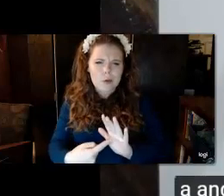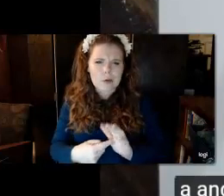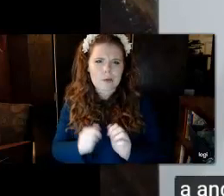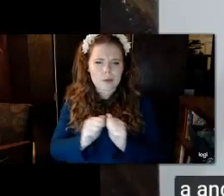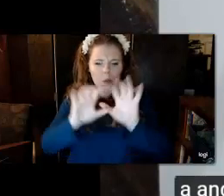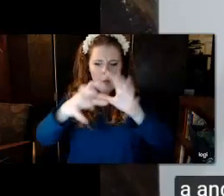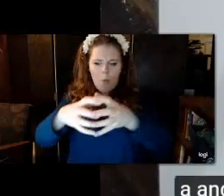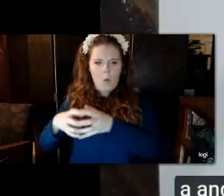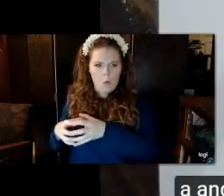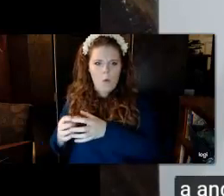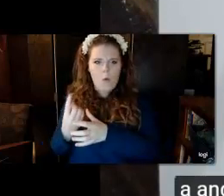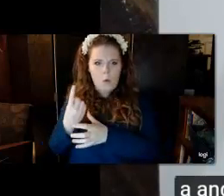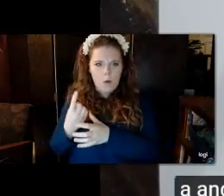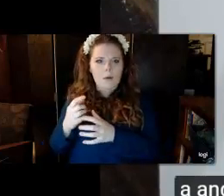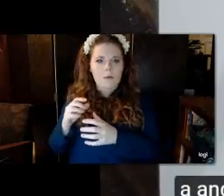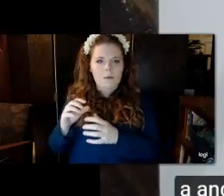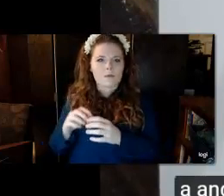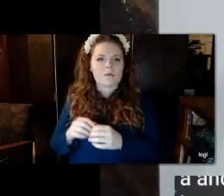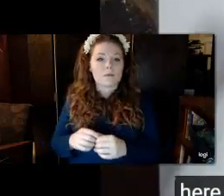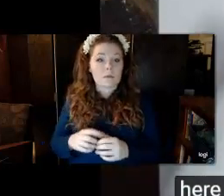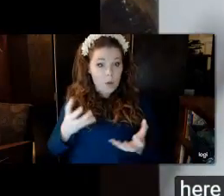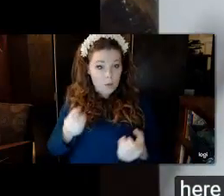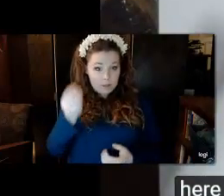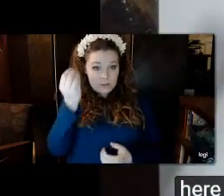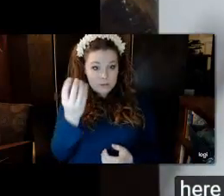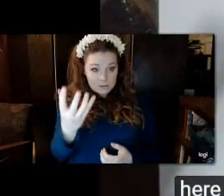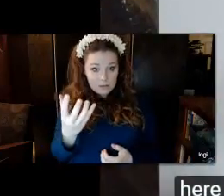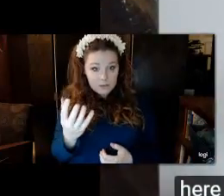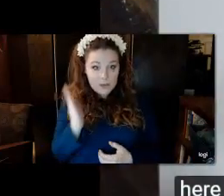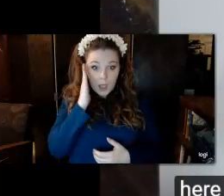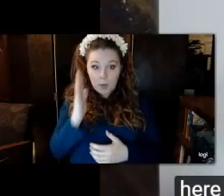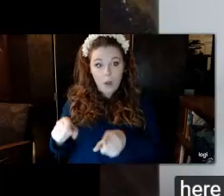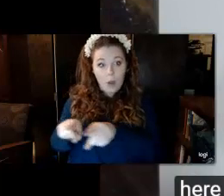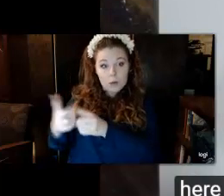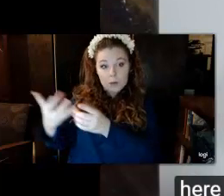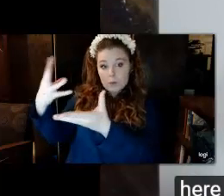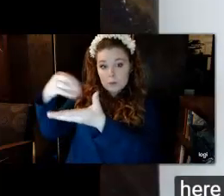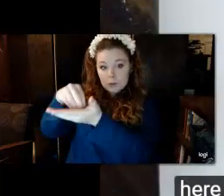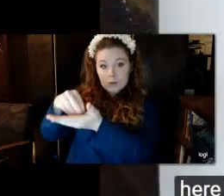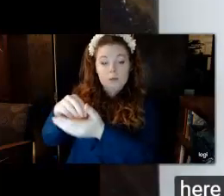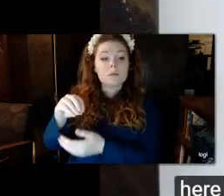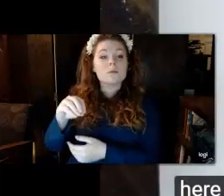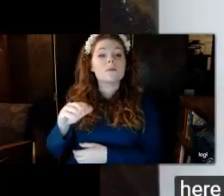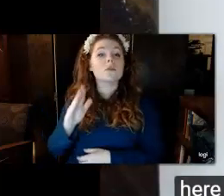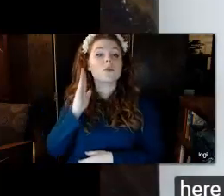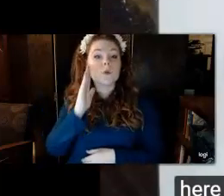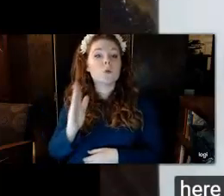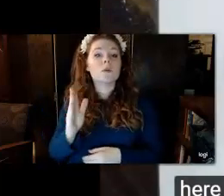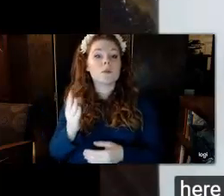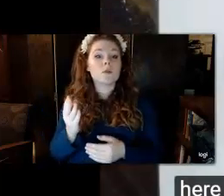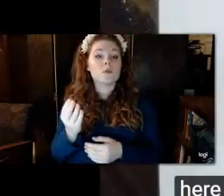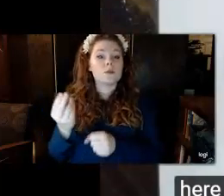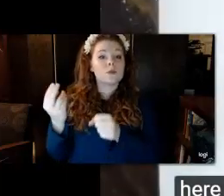here. But what I'm going to tell you, and I'm going to put up here, is solve